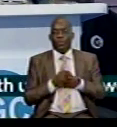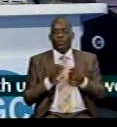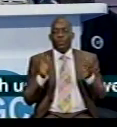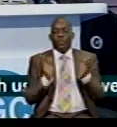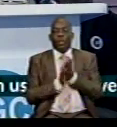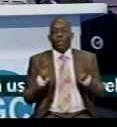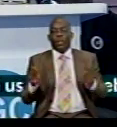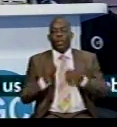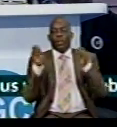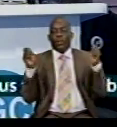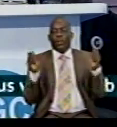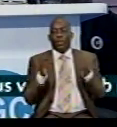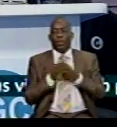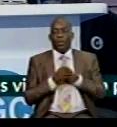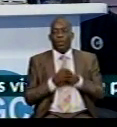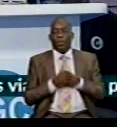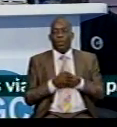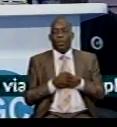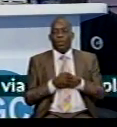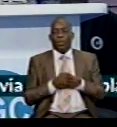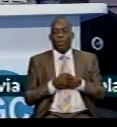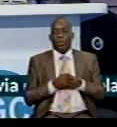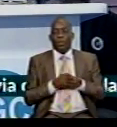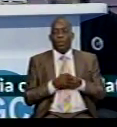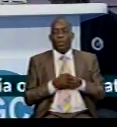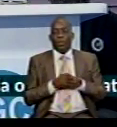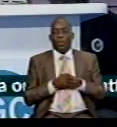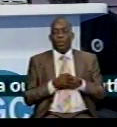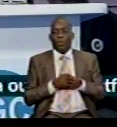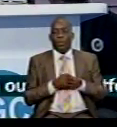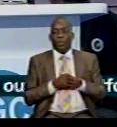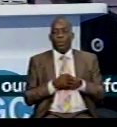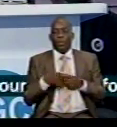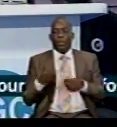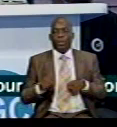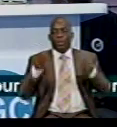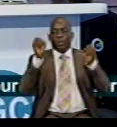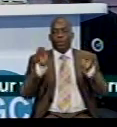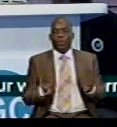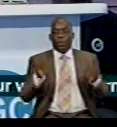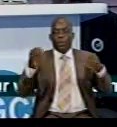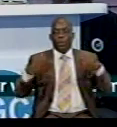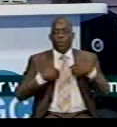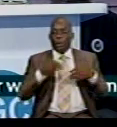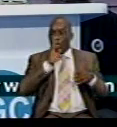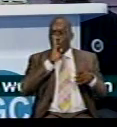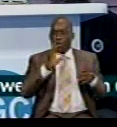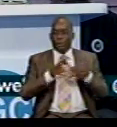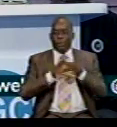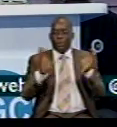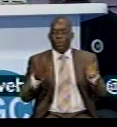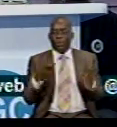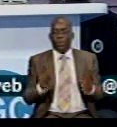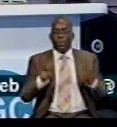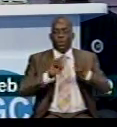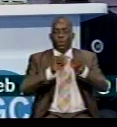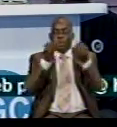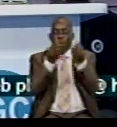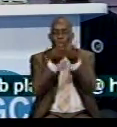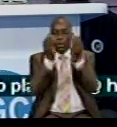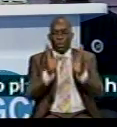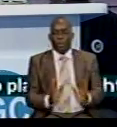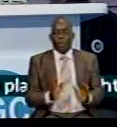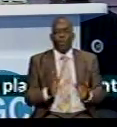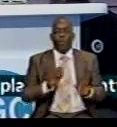Hallelujah. Amen. The power has been released. La puissance a été relâchée. The convener, l'organisateur, when he prays,